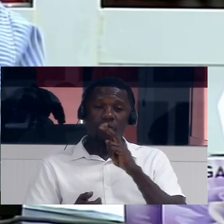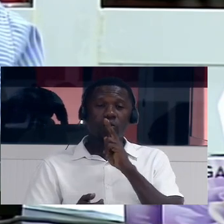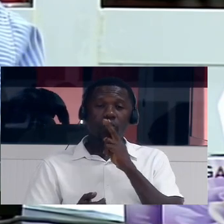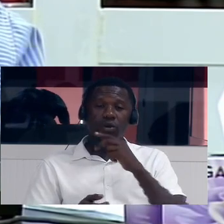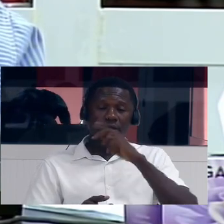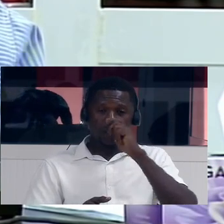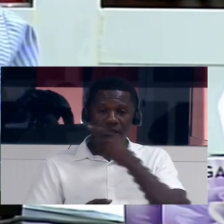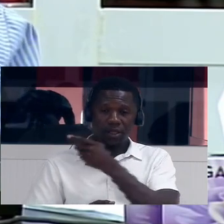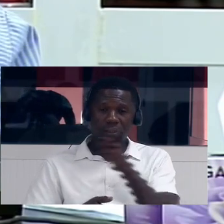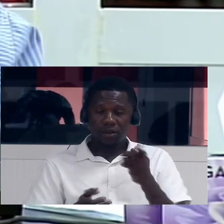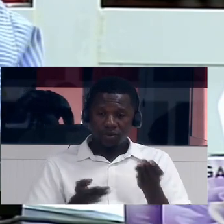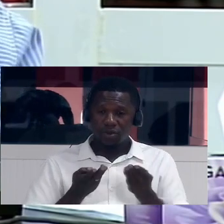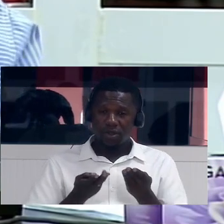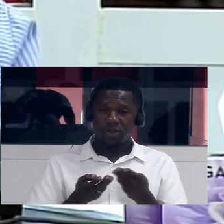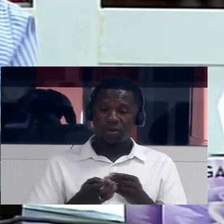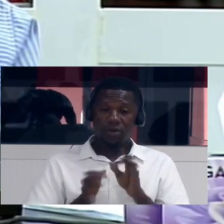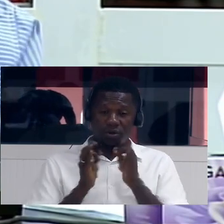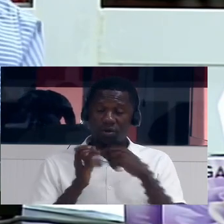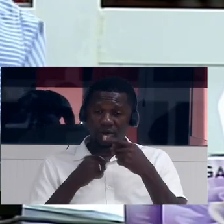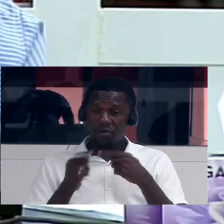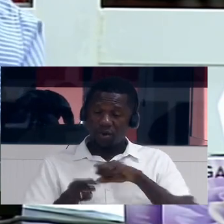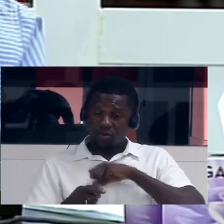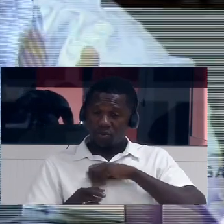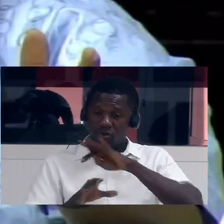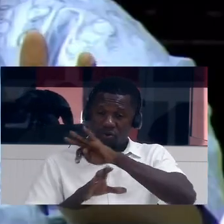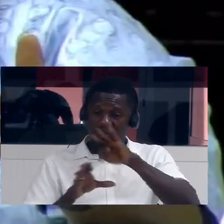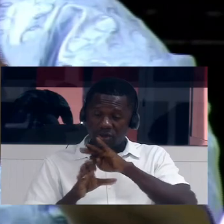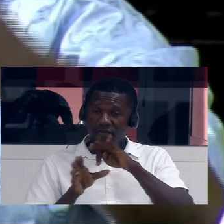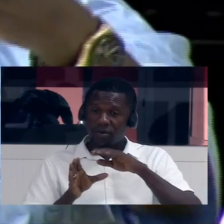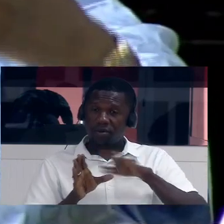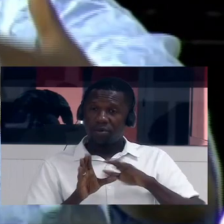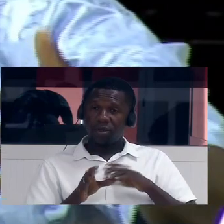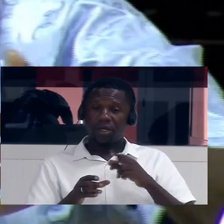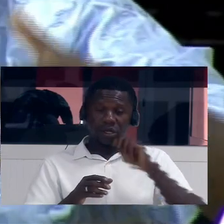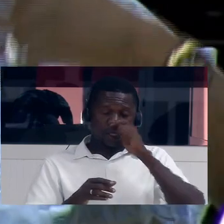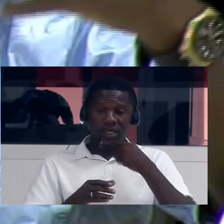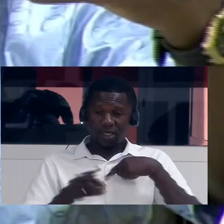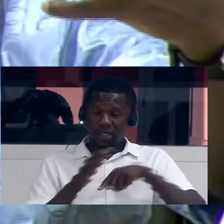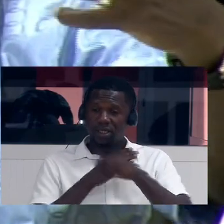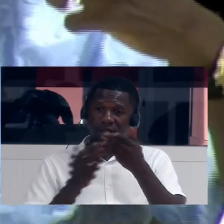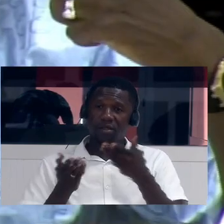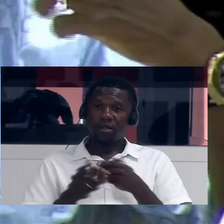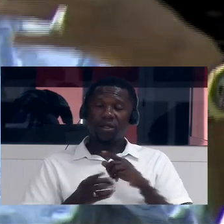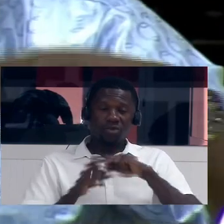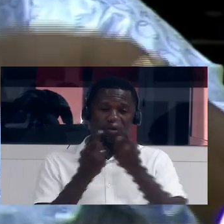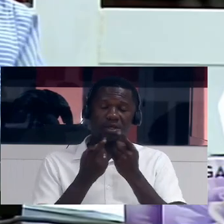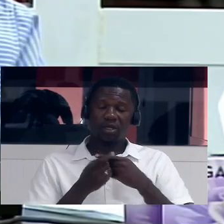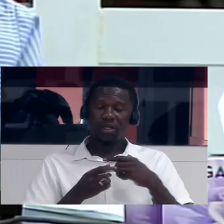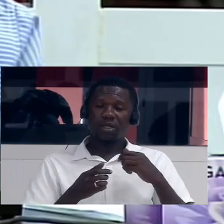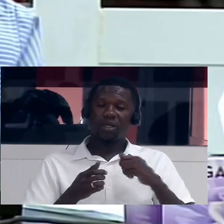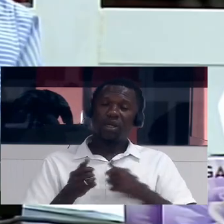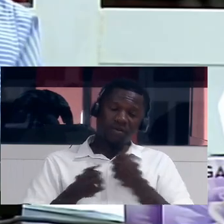In fact, talking like, even my own relative died in that thing. That may very well be the case. Yes. This is something that has affected all of us. Yes,